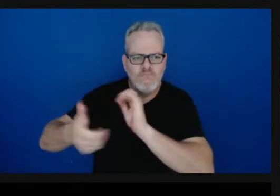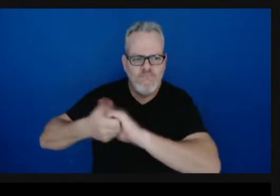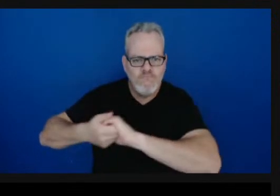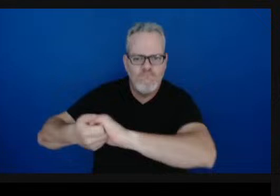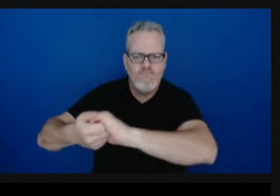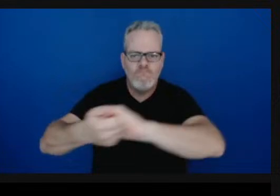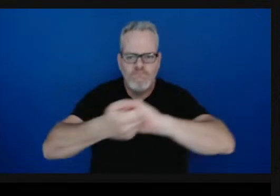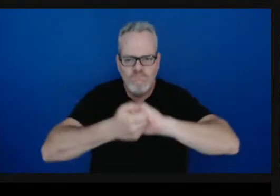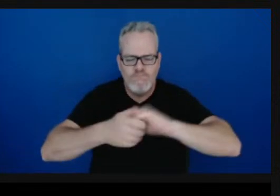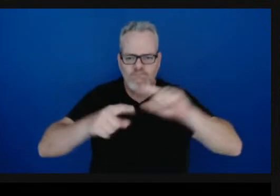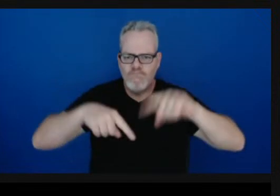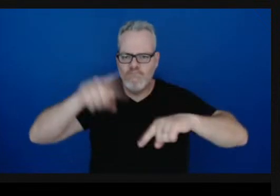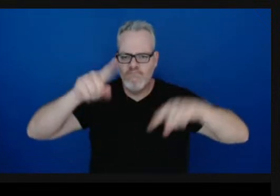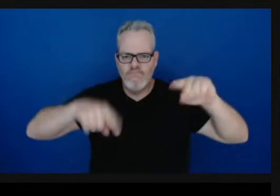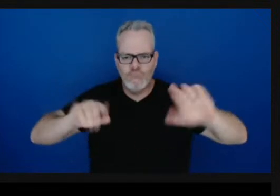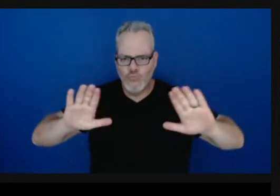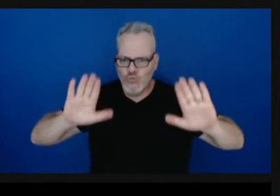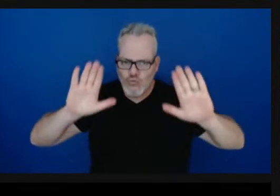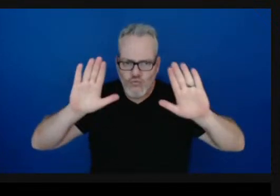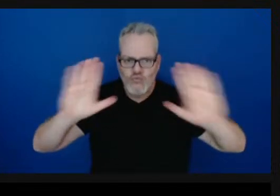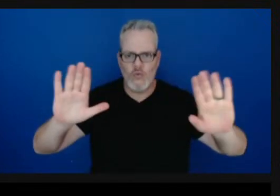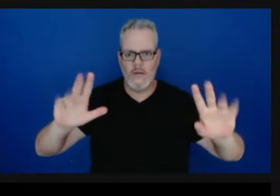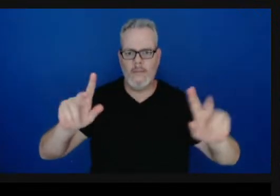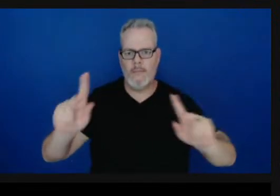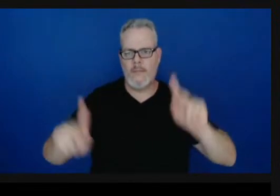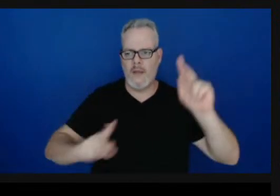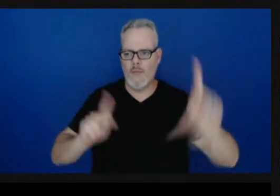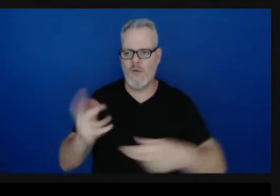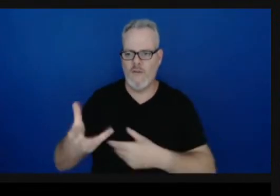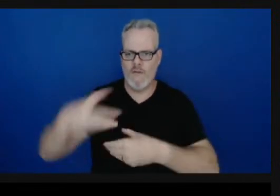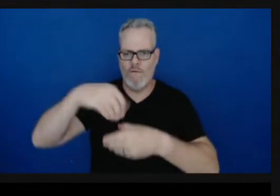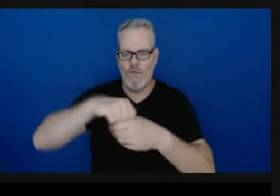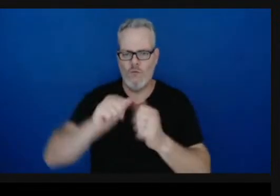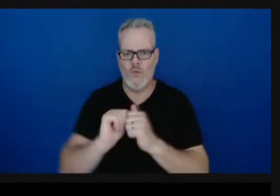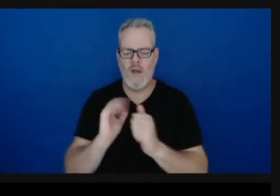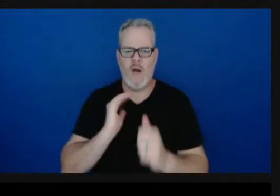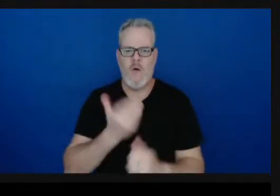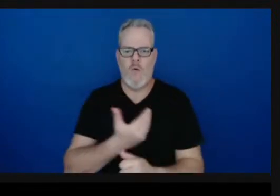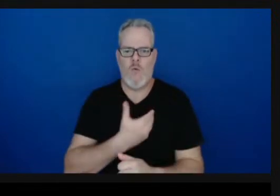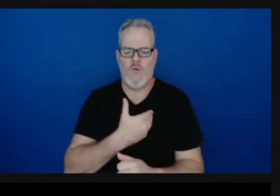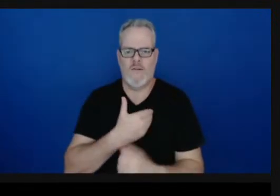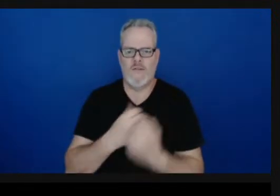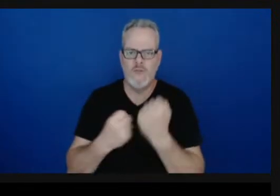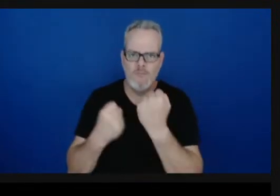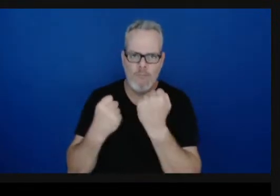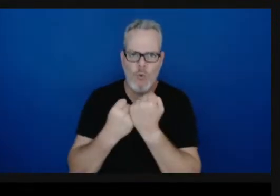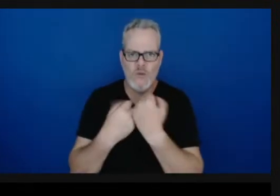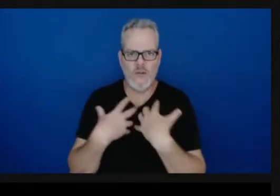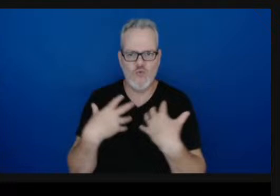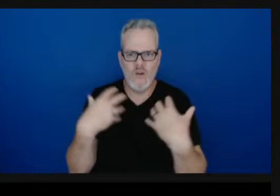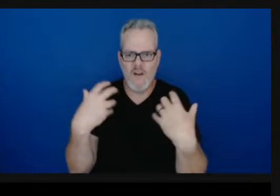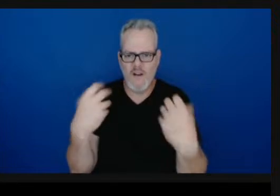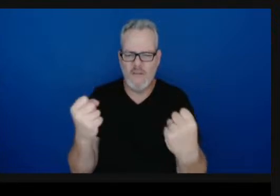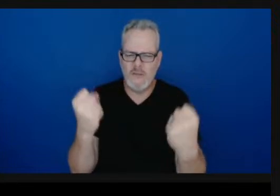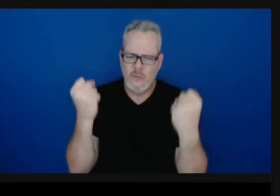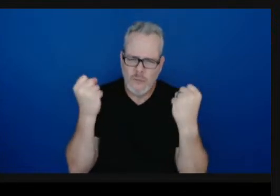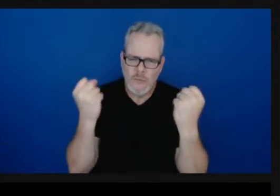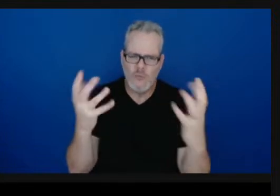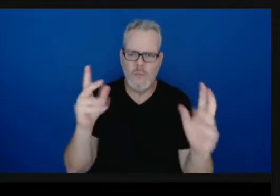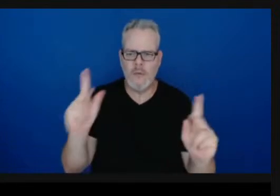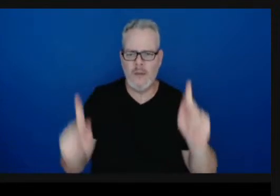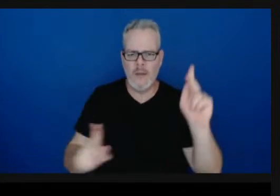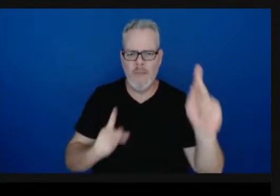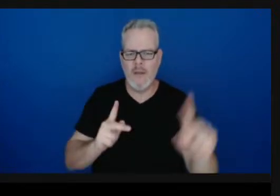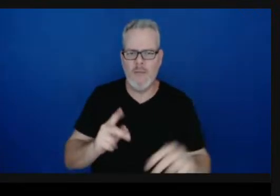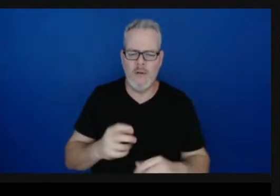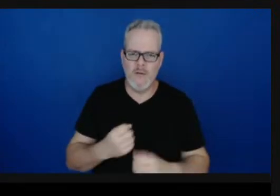great people that have been involved in the county supporting this recovery. So many people putting their love and